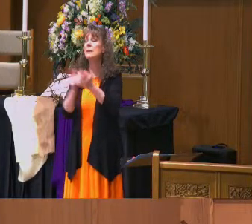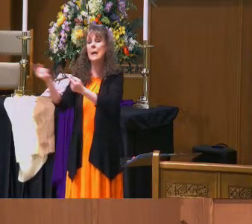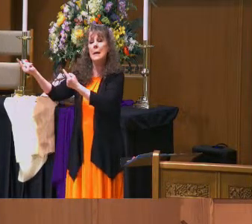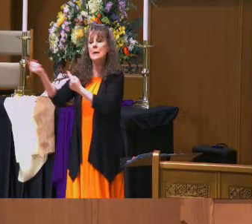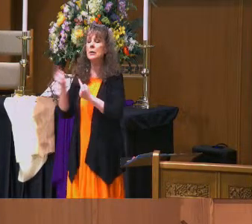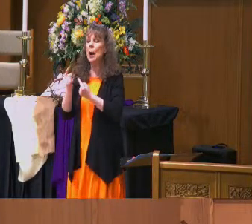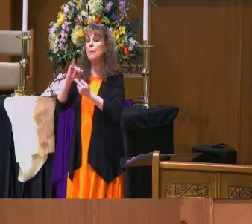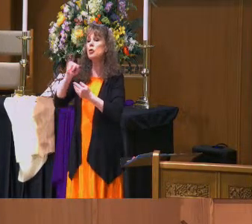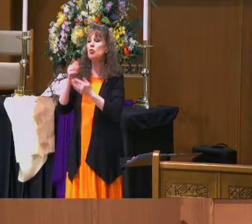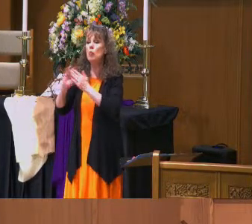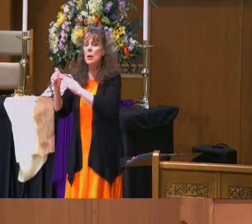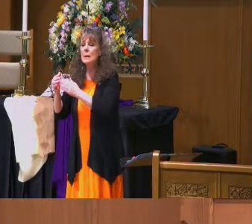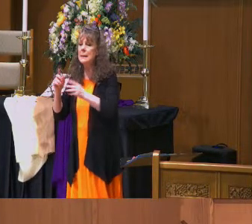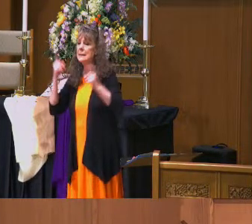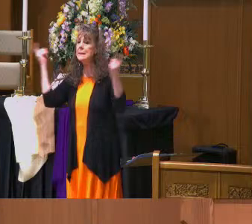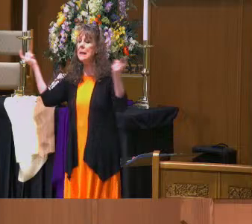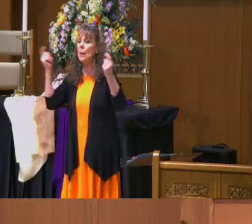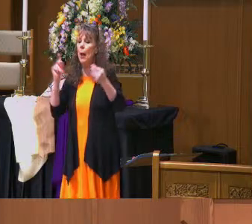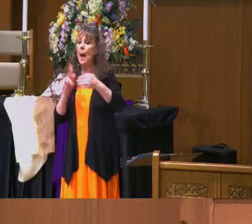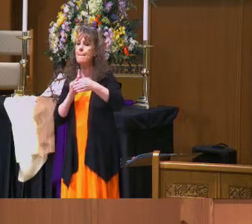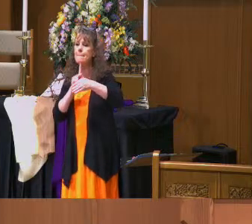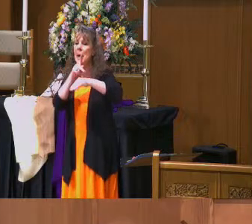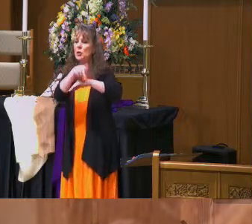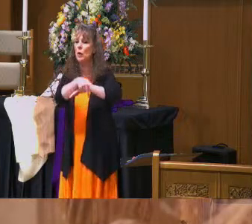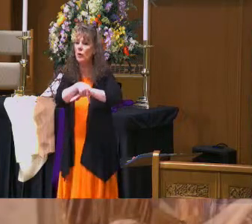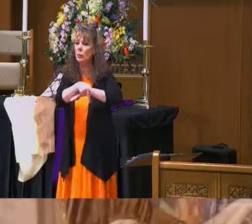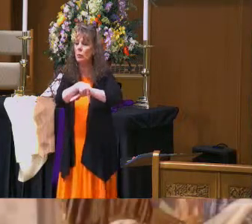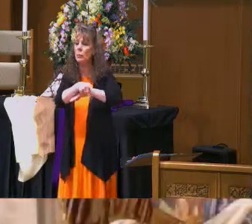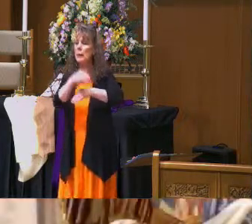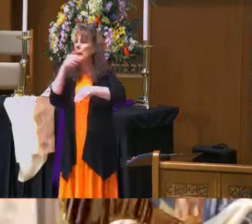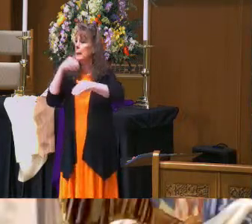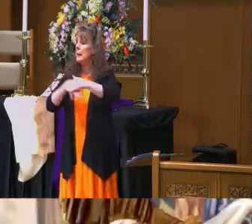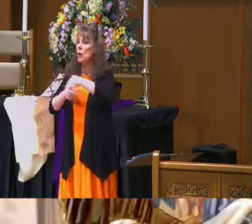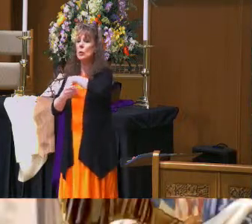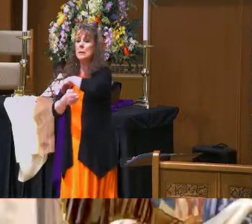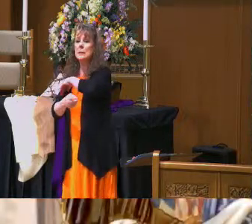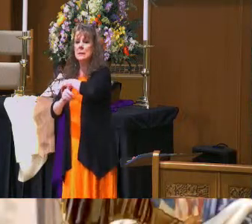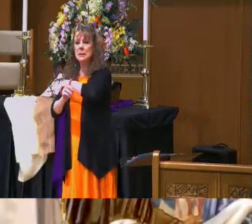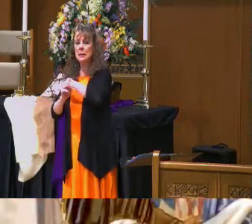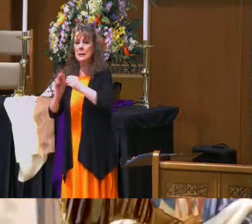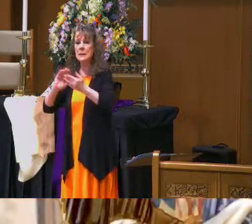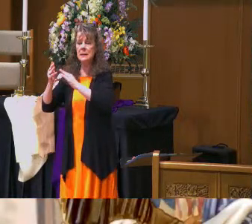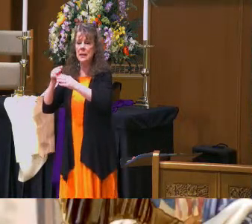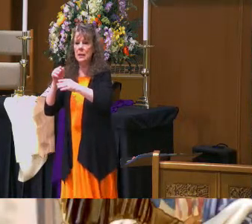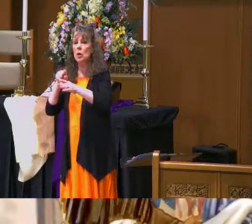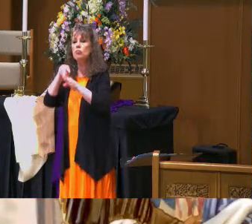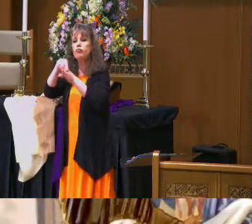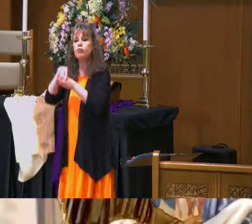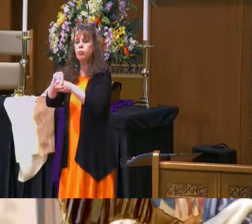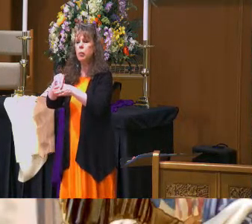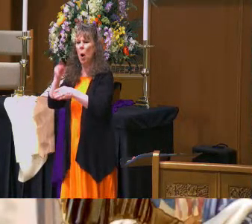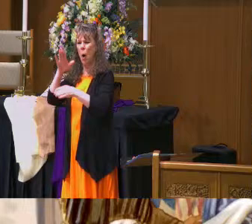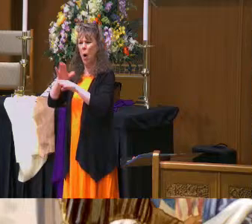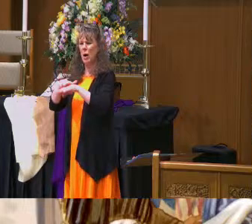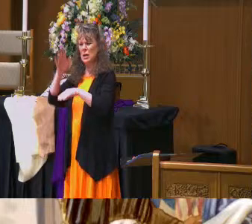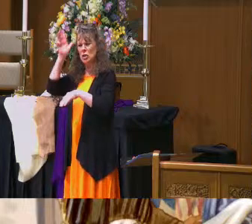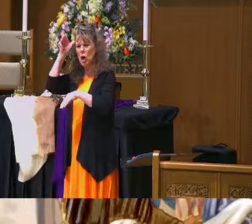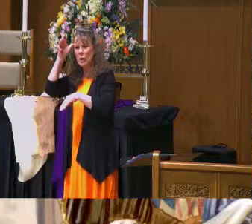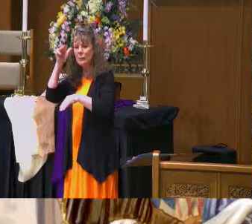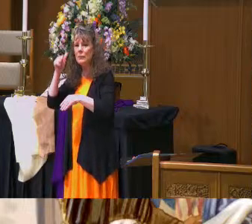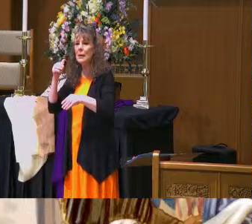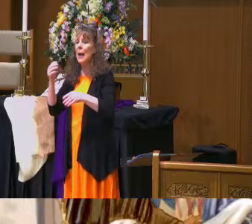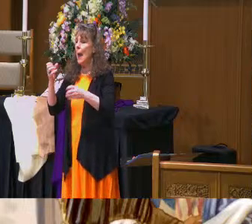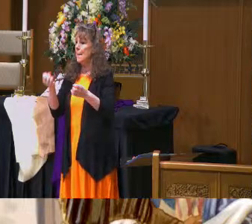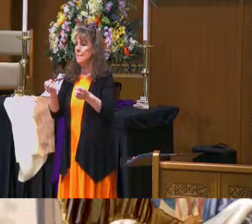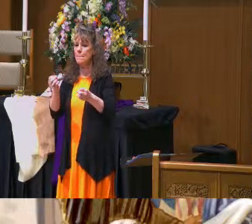celebrate Passover. And he entered the city riding a donkey. He was greeted by a crowd acclaiming him